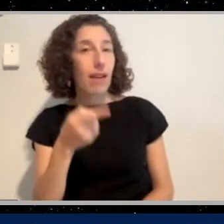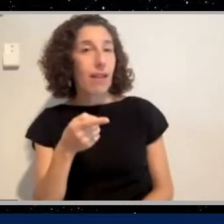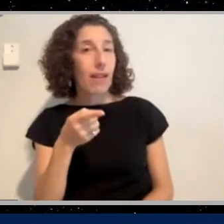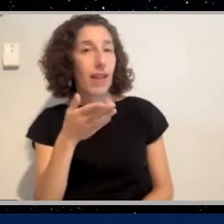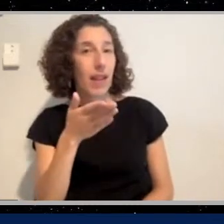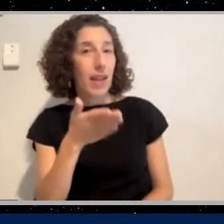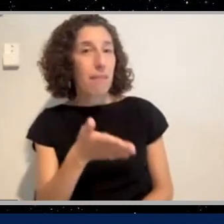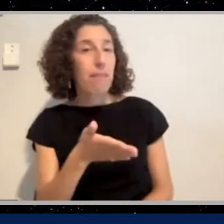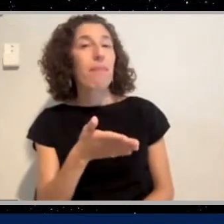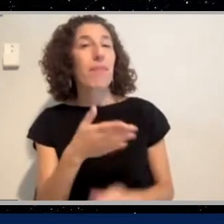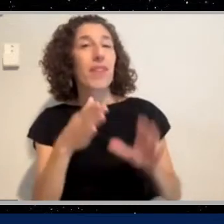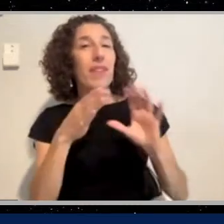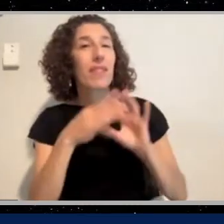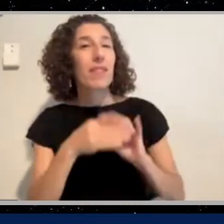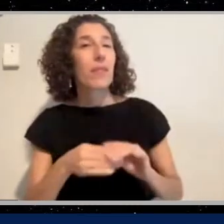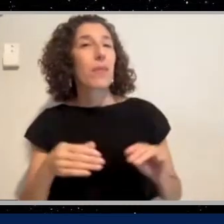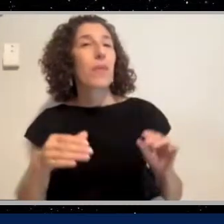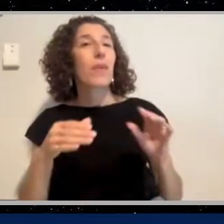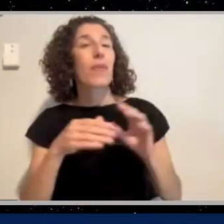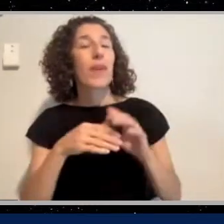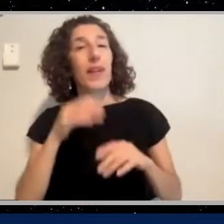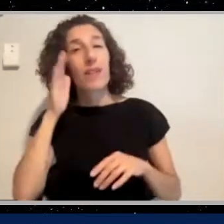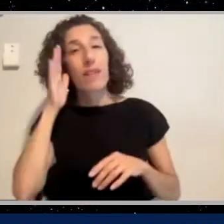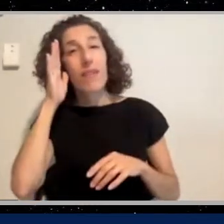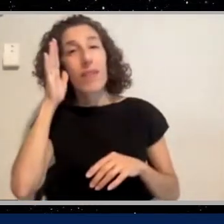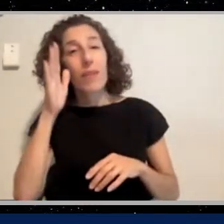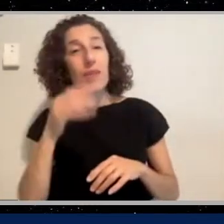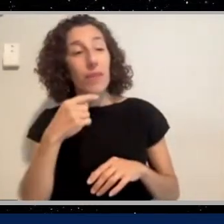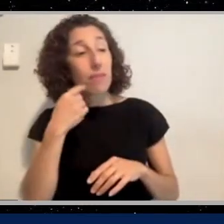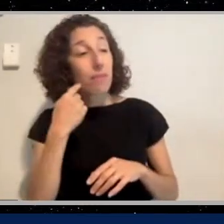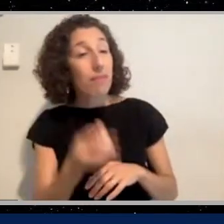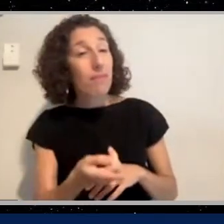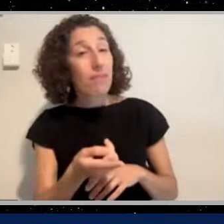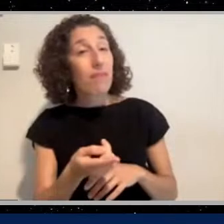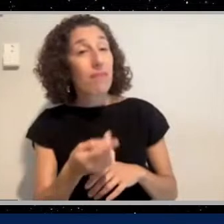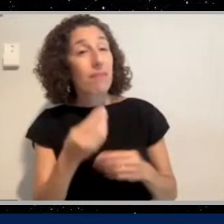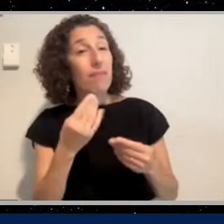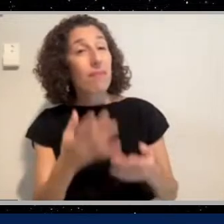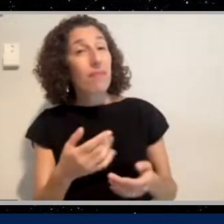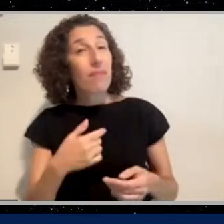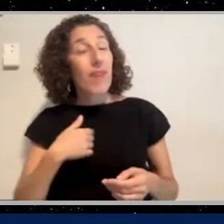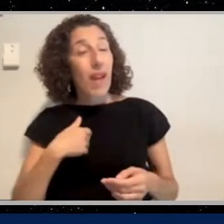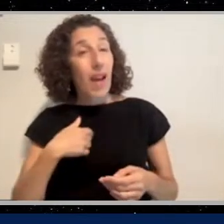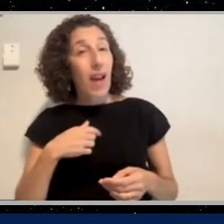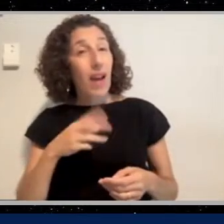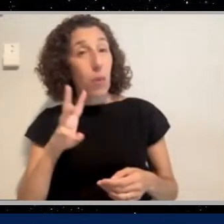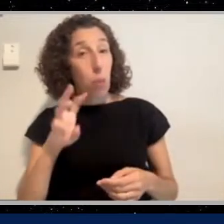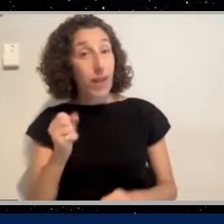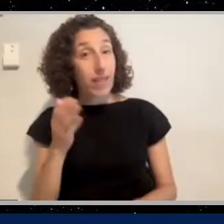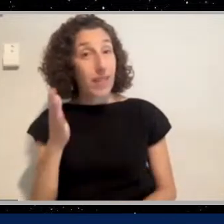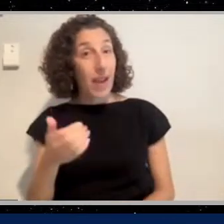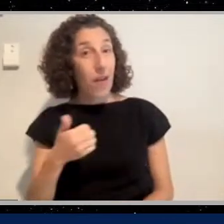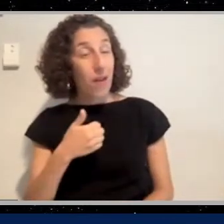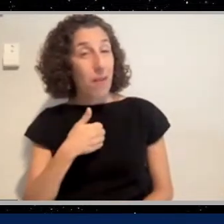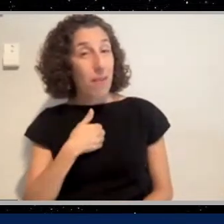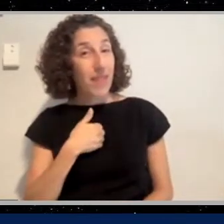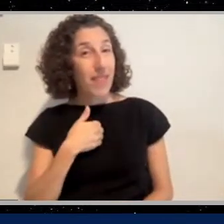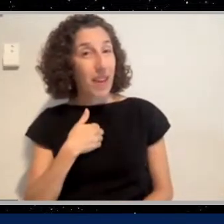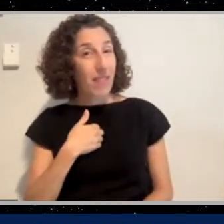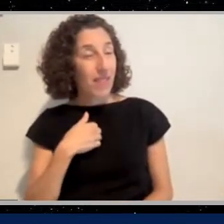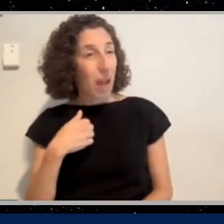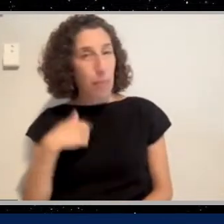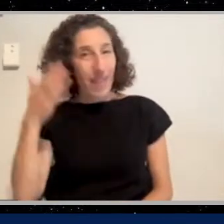part of, making sure that spaceflight was accessible for everyone. And, knowing that the